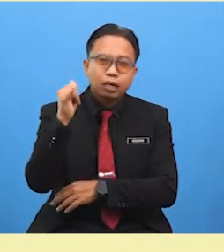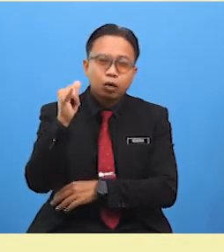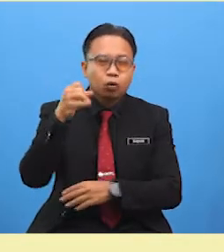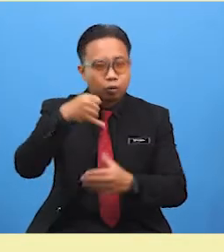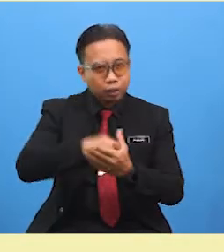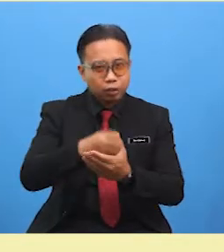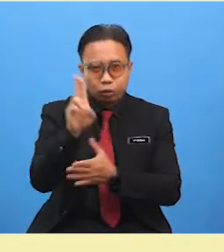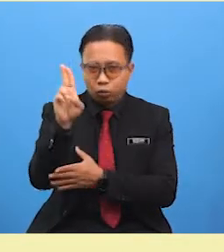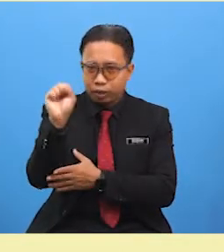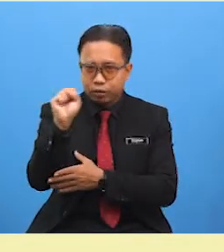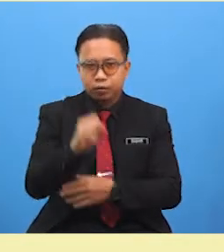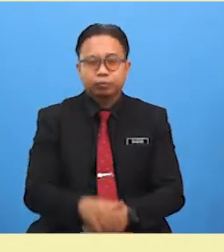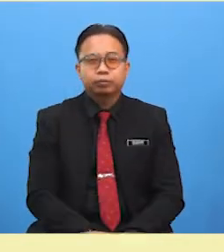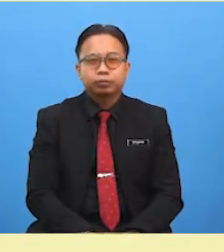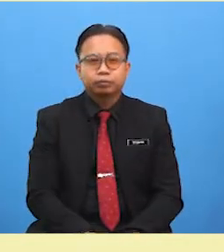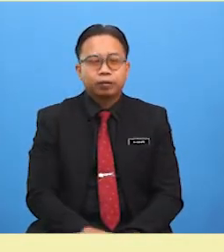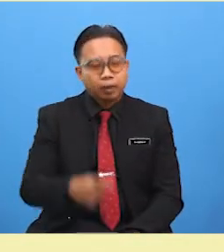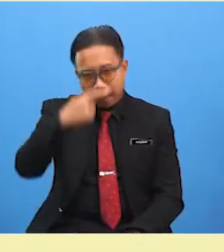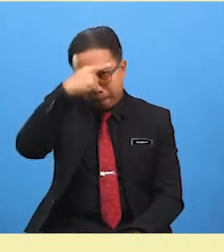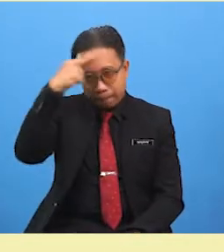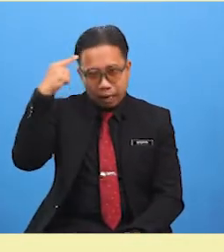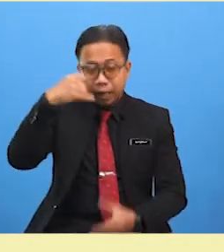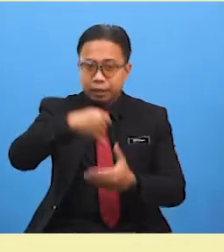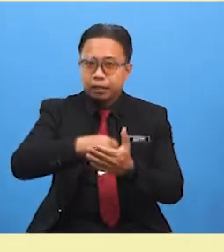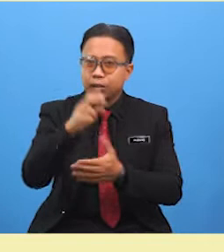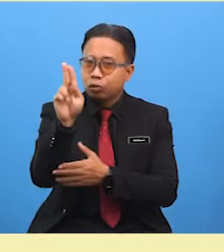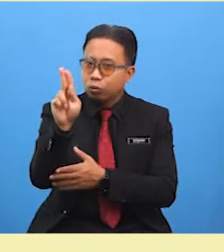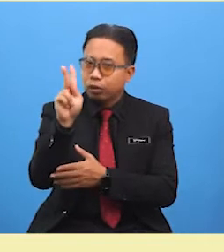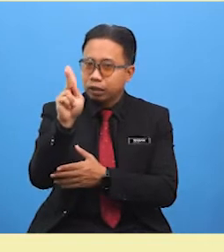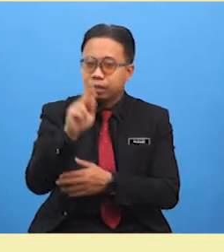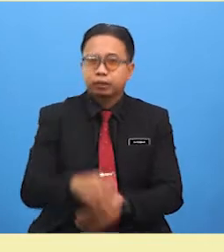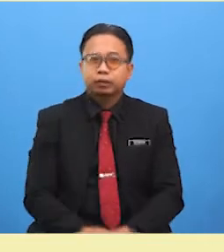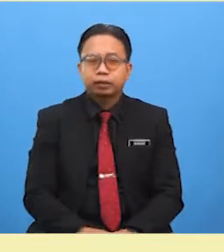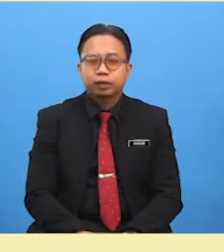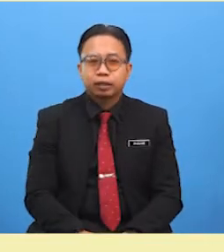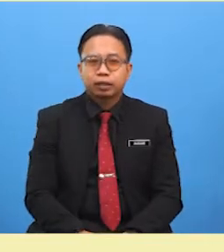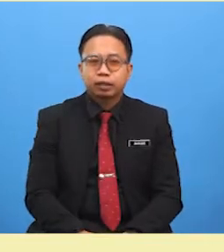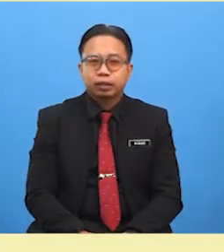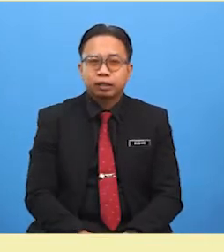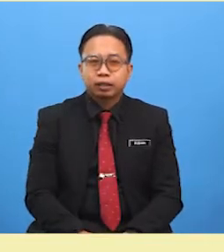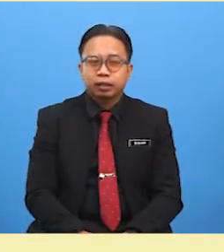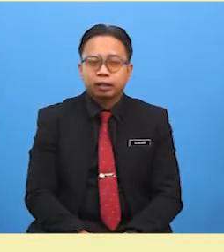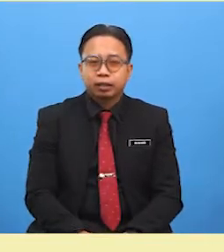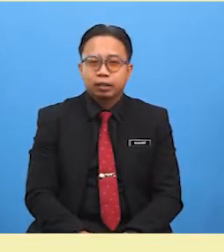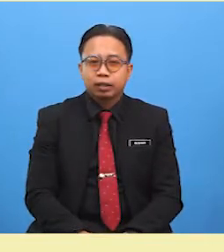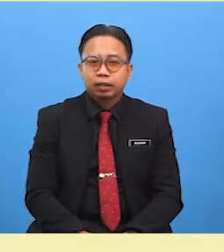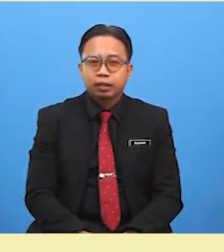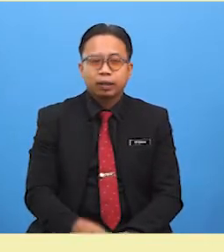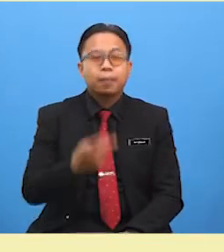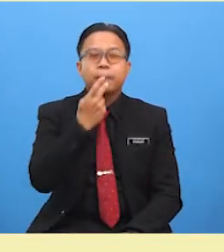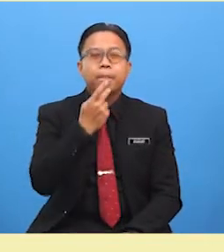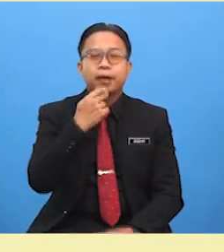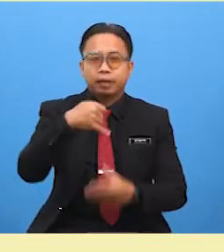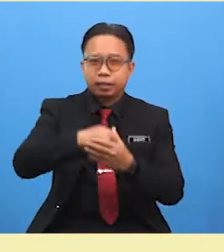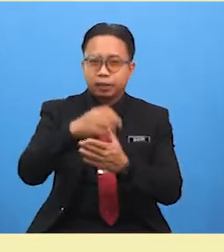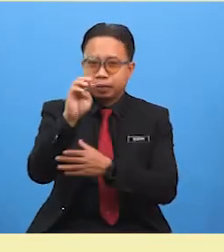United States, and the one in black is the one in the United Kingdom. Then, this is interesting. It's pink in